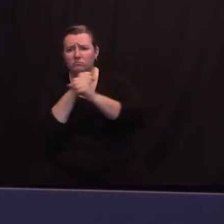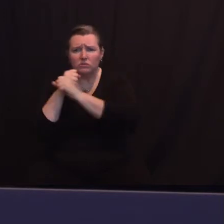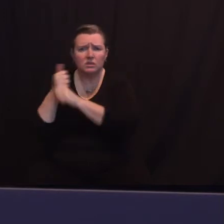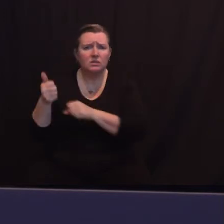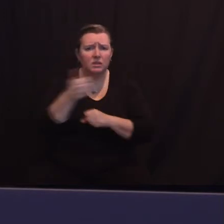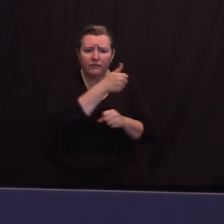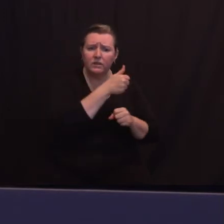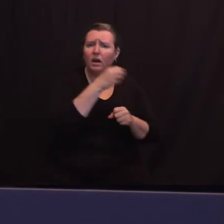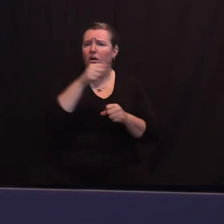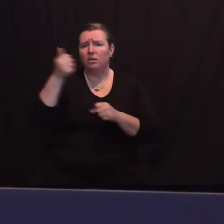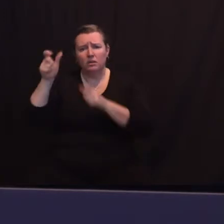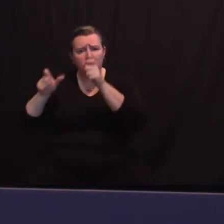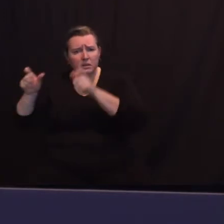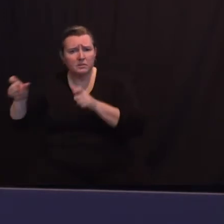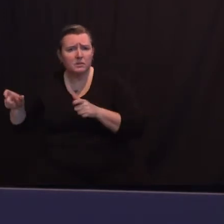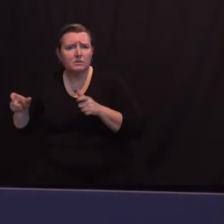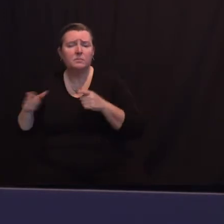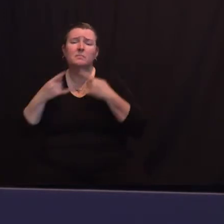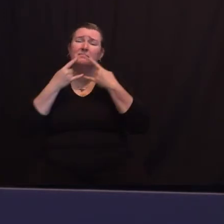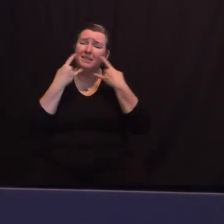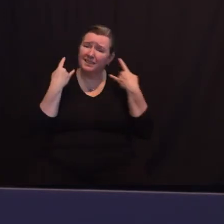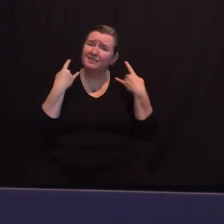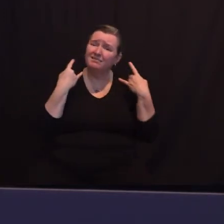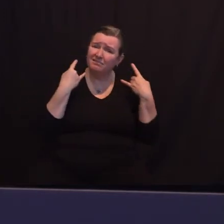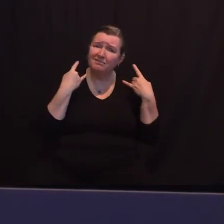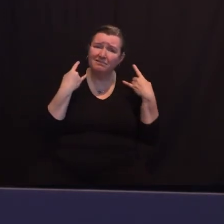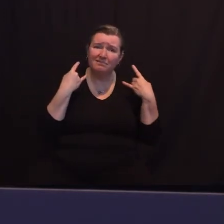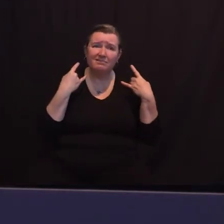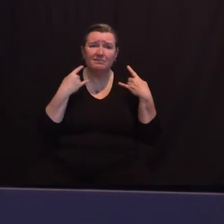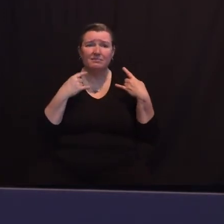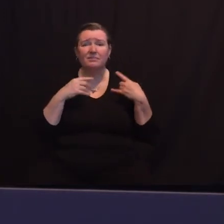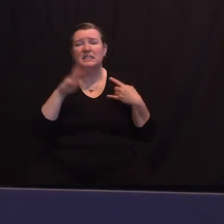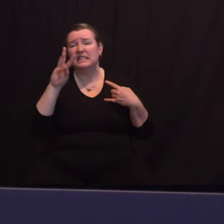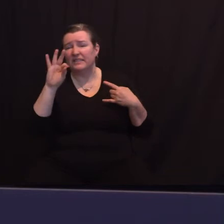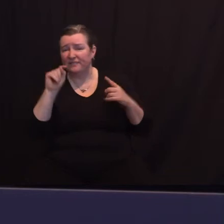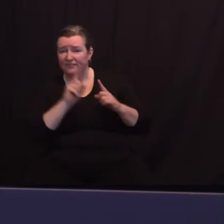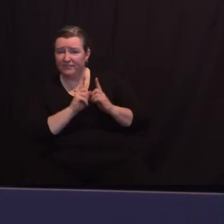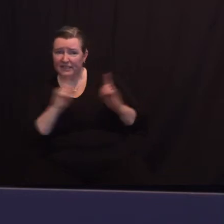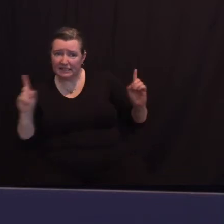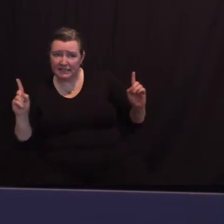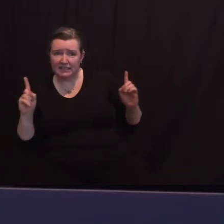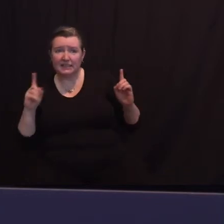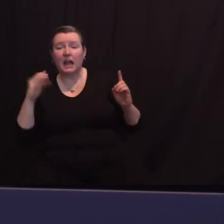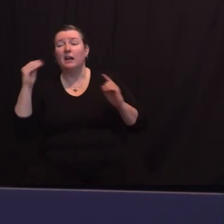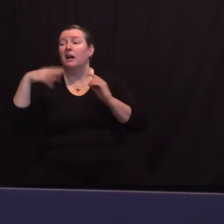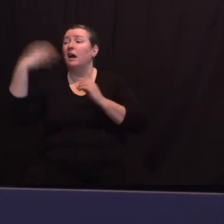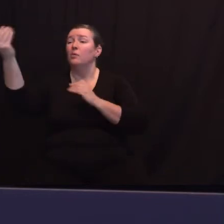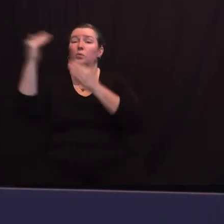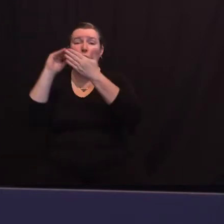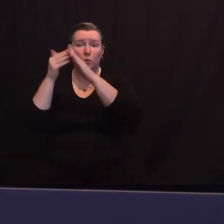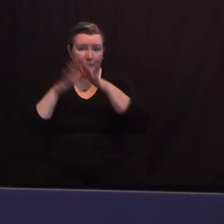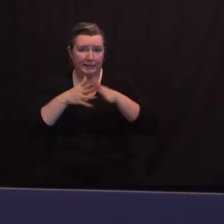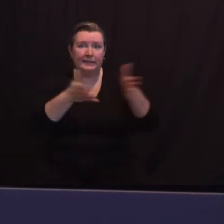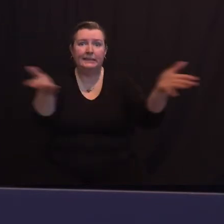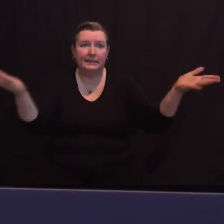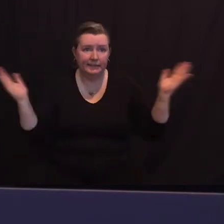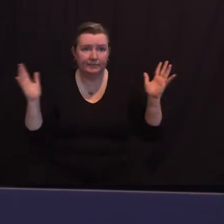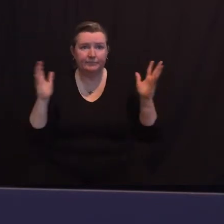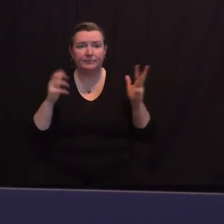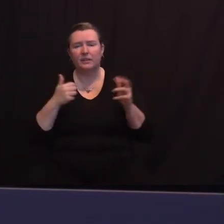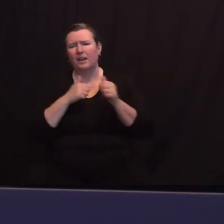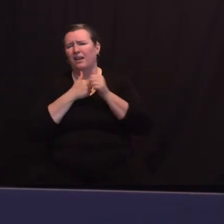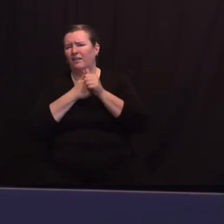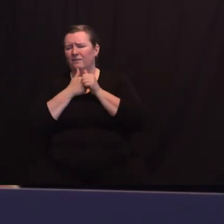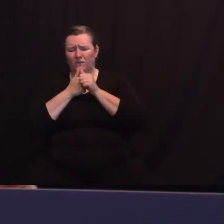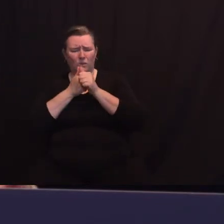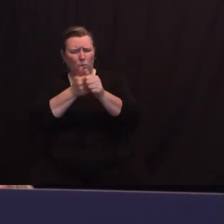mask, staying at least 6 feet away from others while in the community, avoiding crowds, covering coughs and sneezes, and